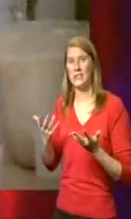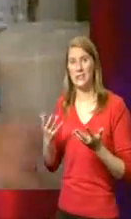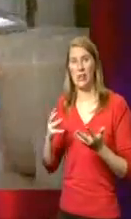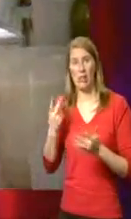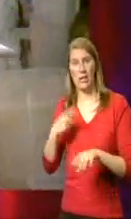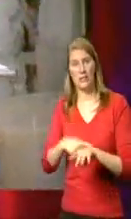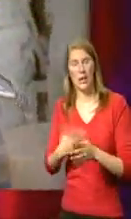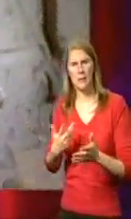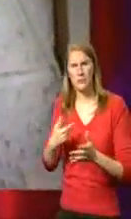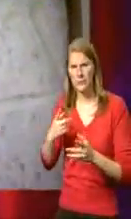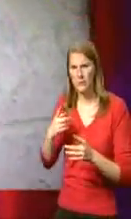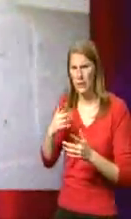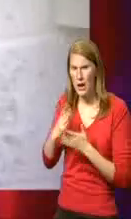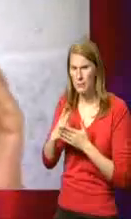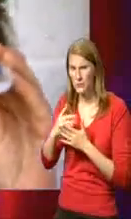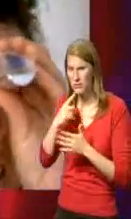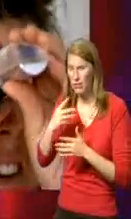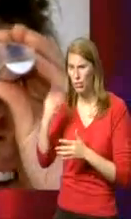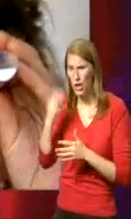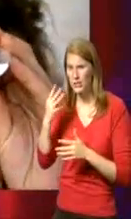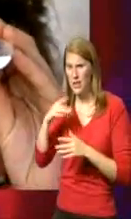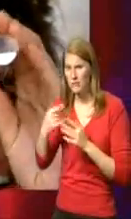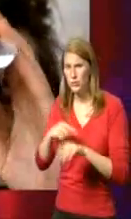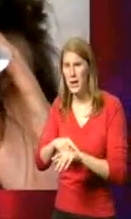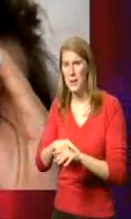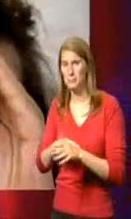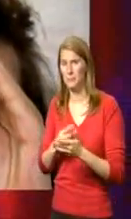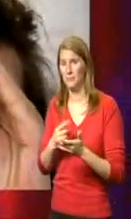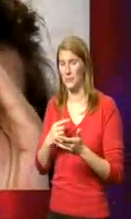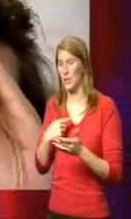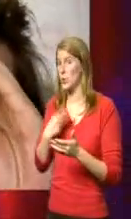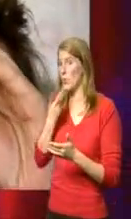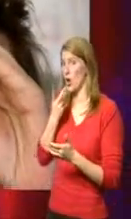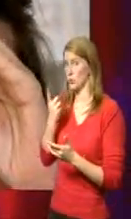That should be all right now. I'm going to have a look at that now. Oh my God.